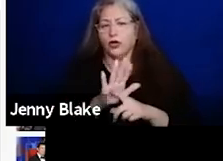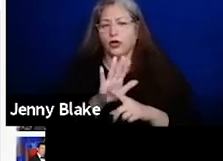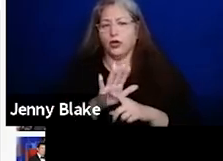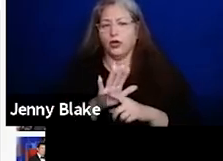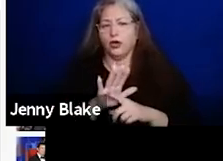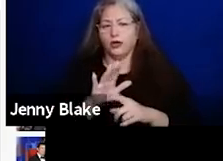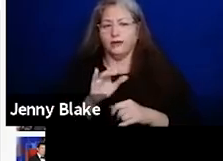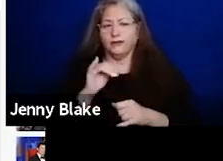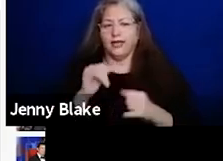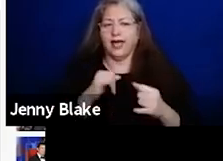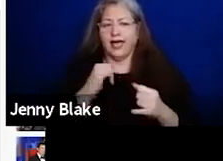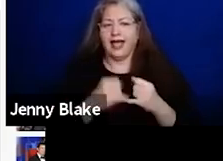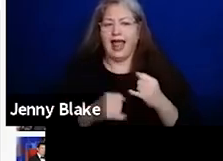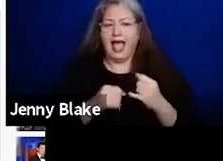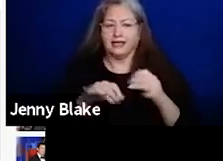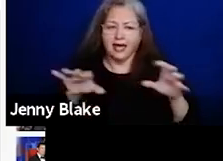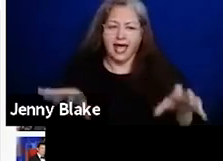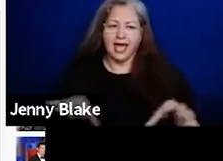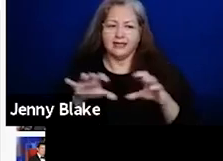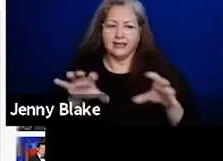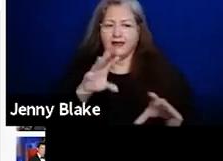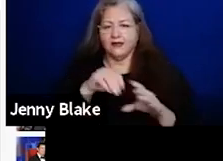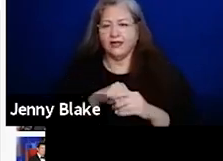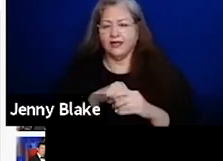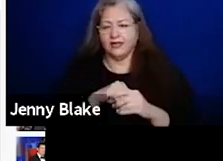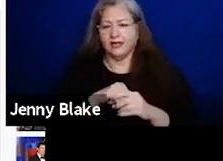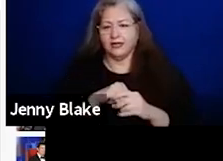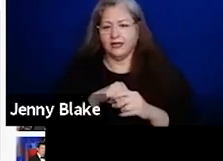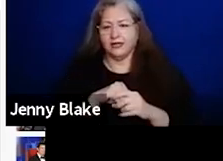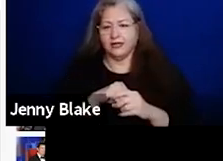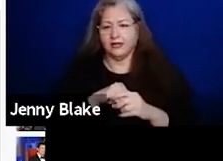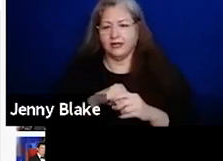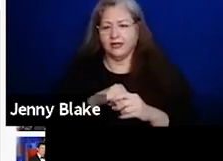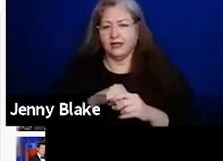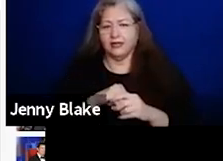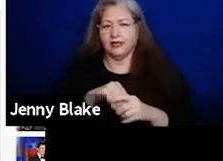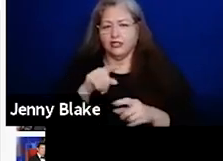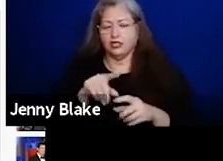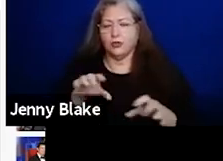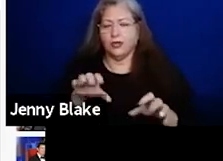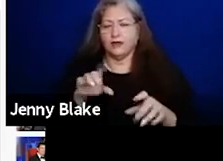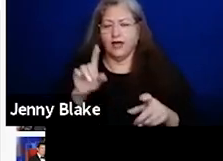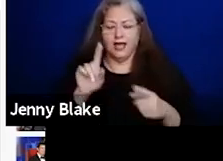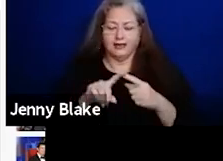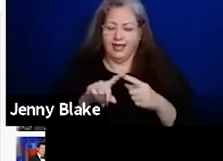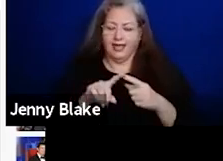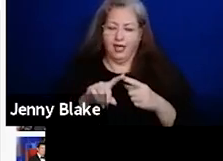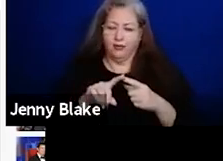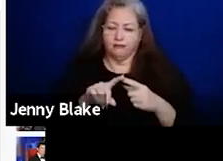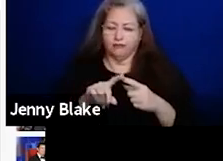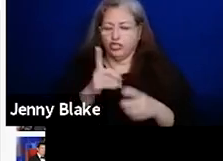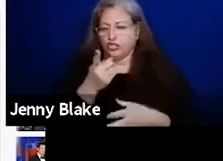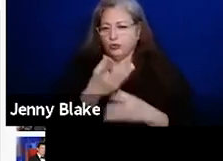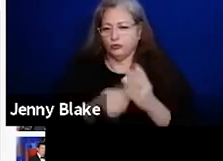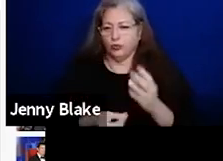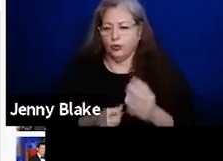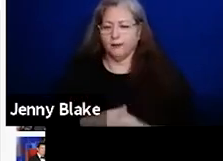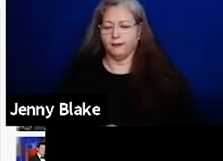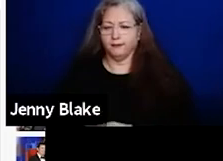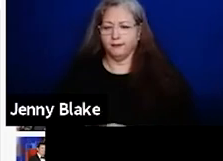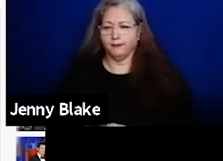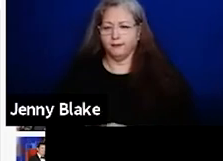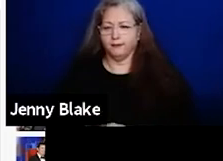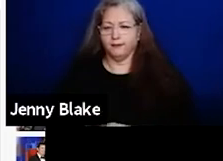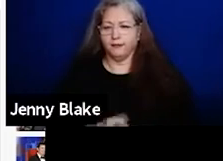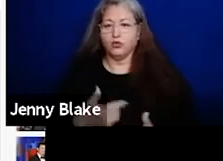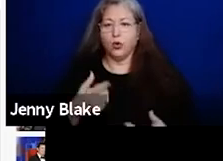last activities. She was an activist until the end of her life. So